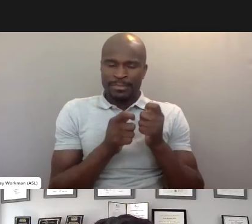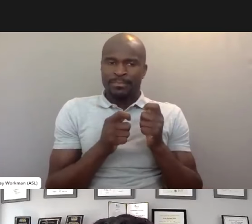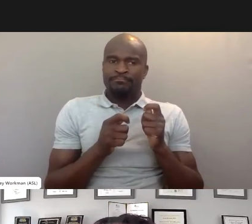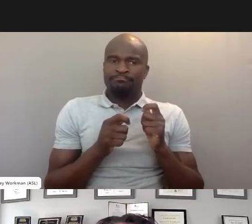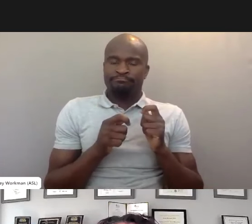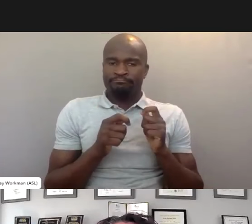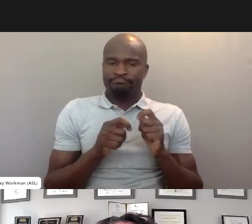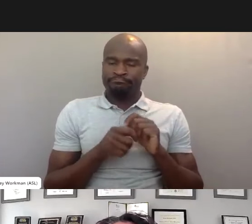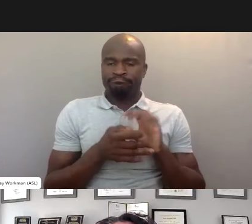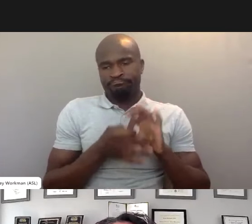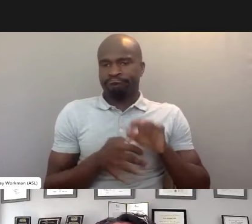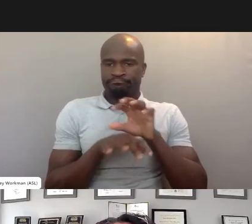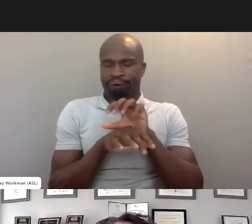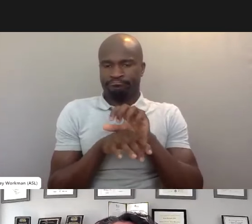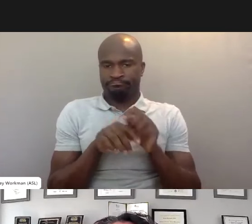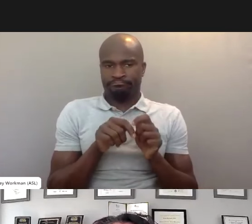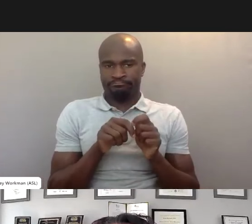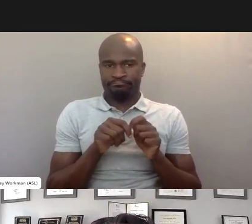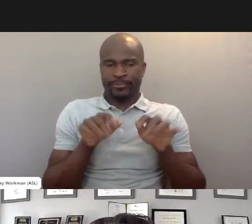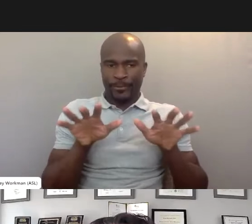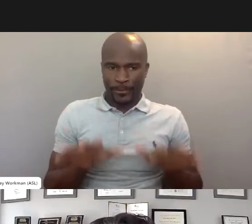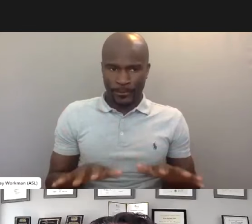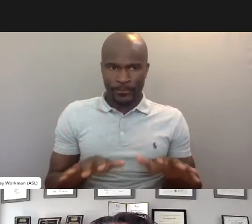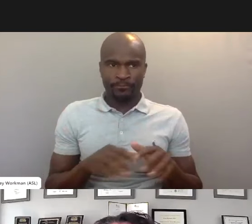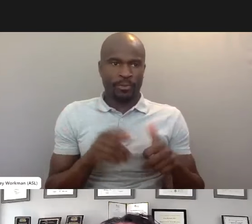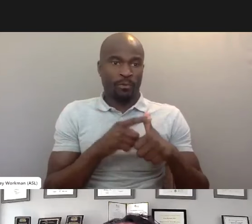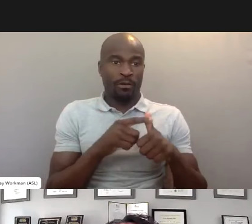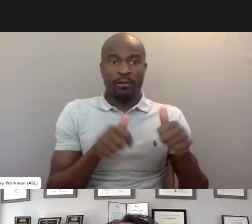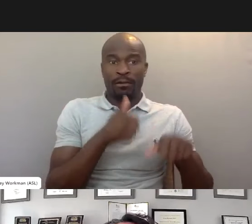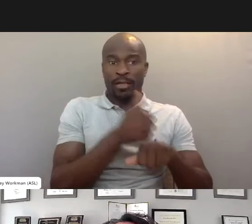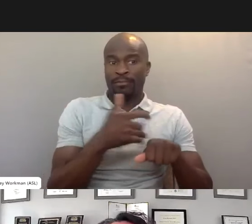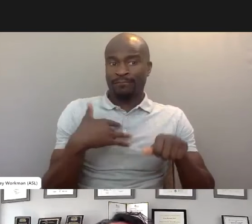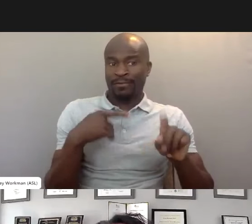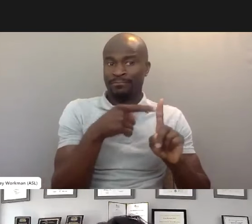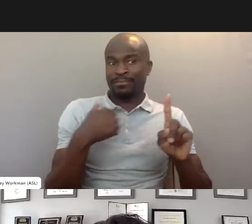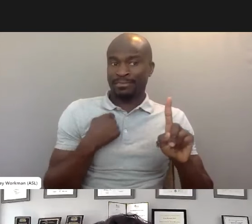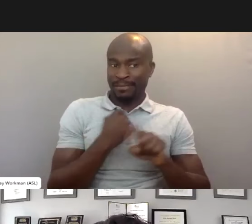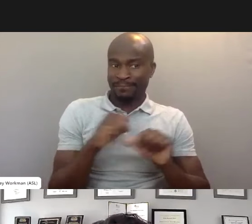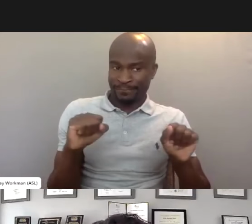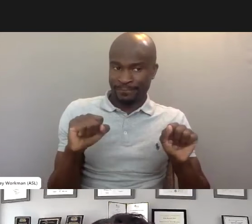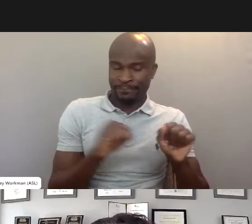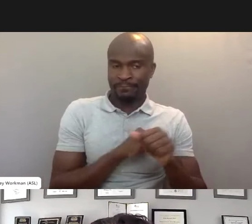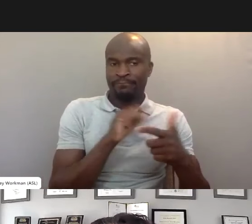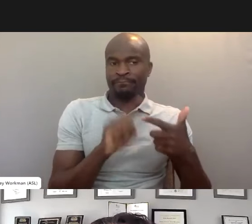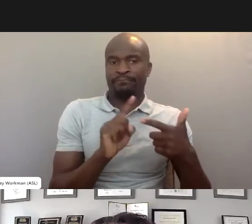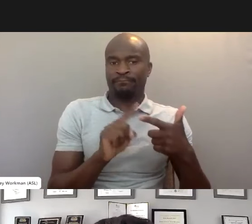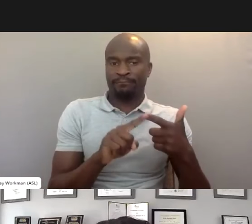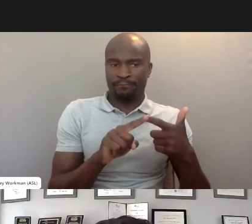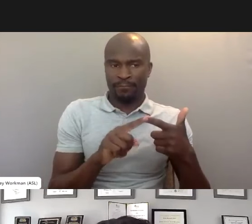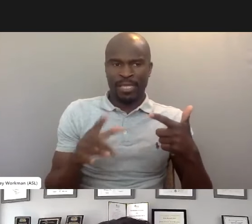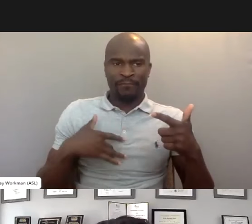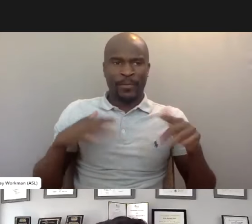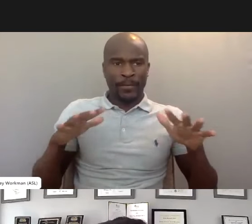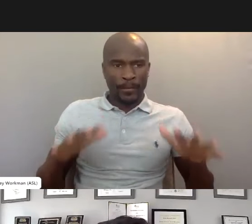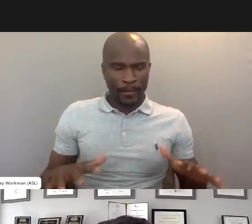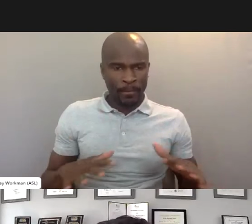safety, helping create a sense of calm and comfort, helping foster self and collective